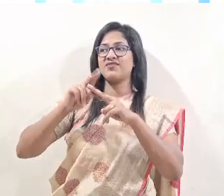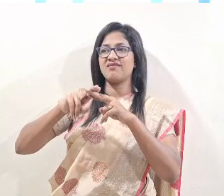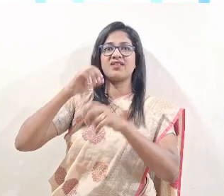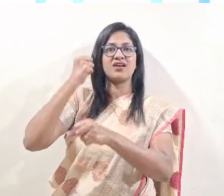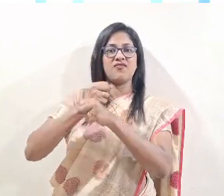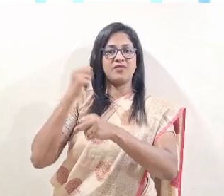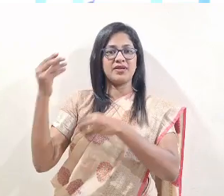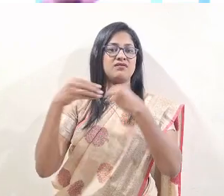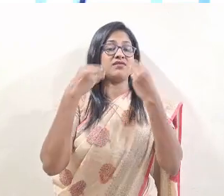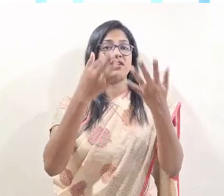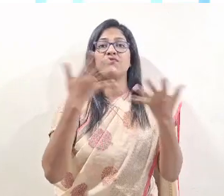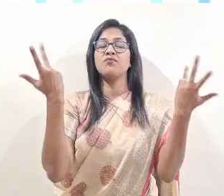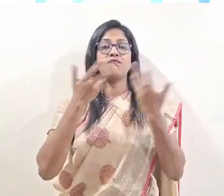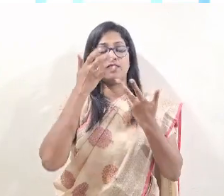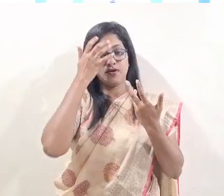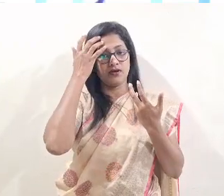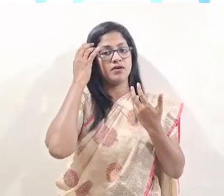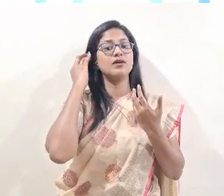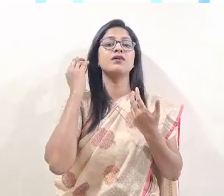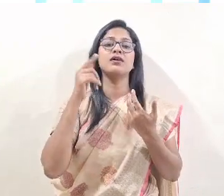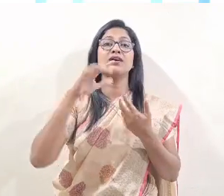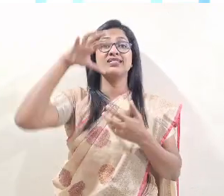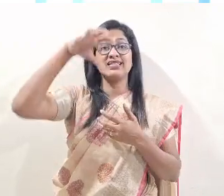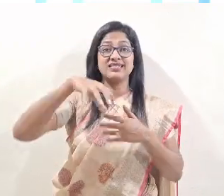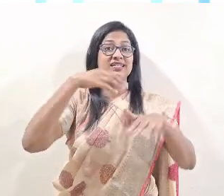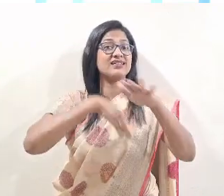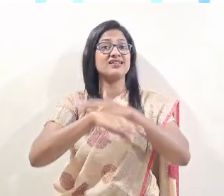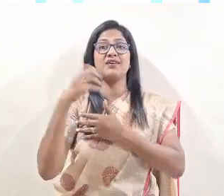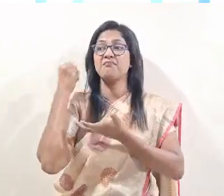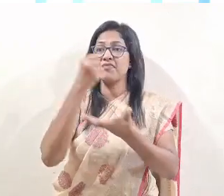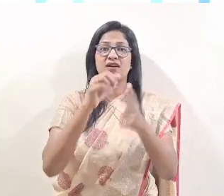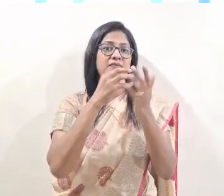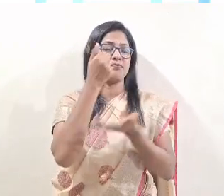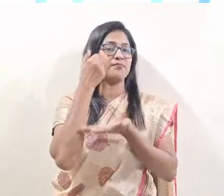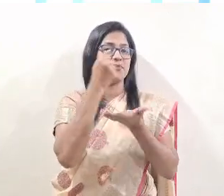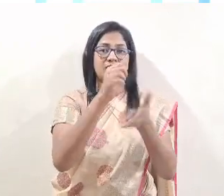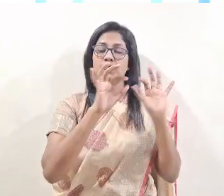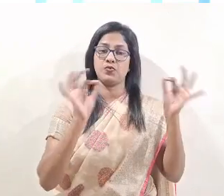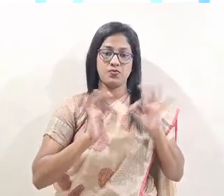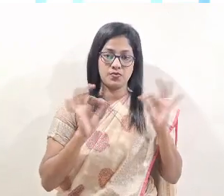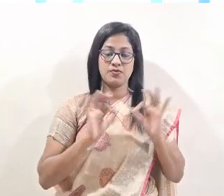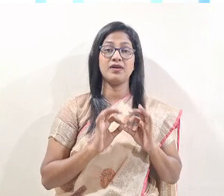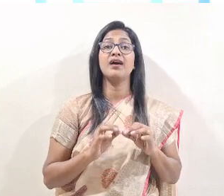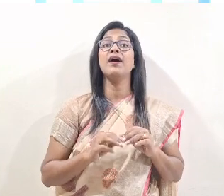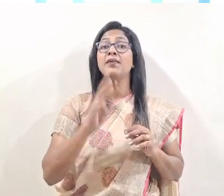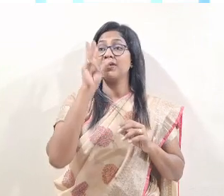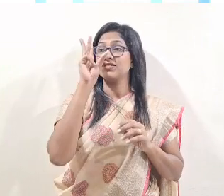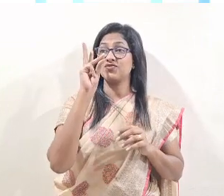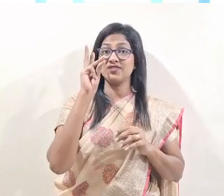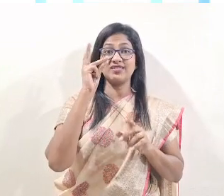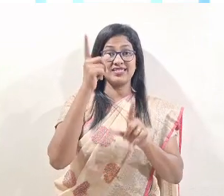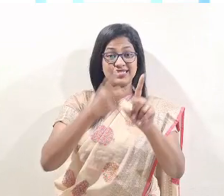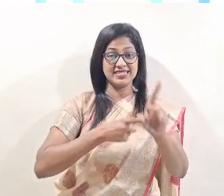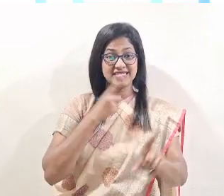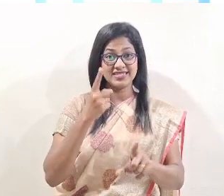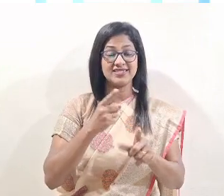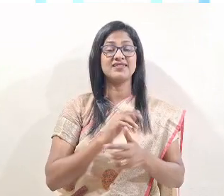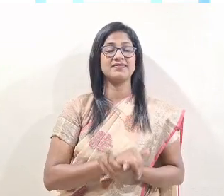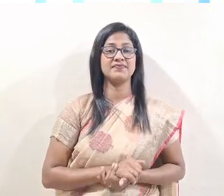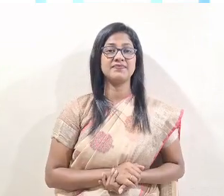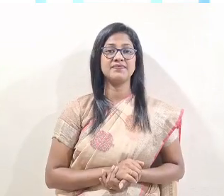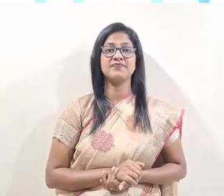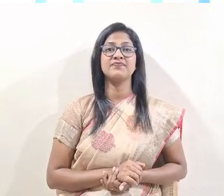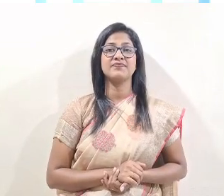states were basically didn't have funding neither. But now in the third year, when we are talking